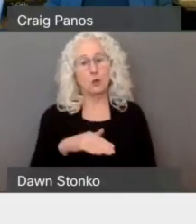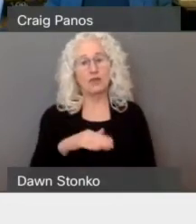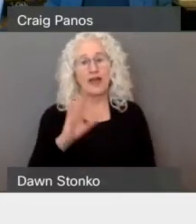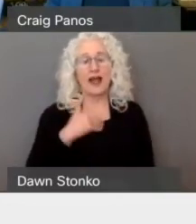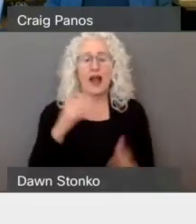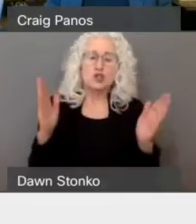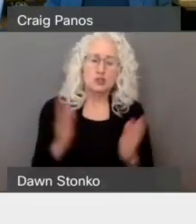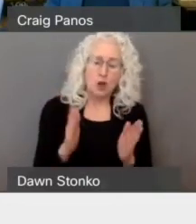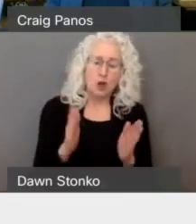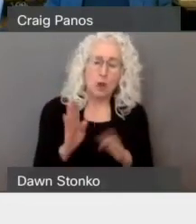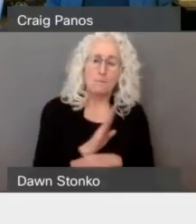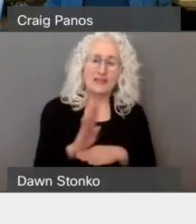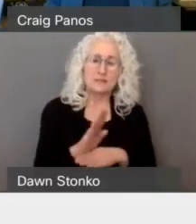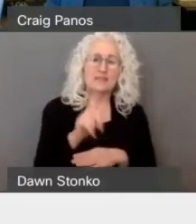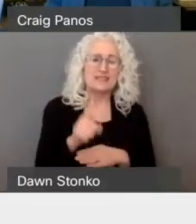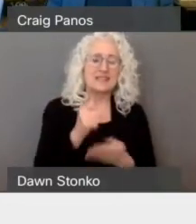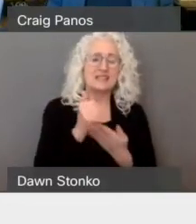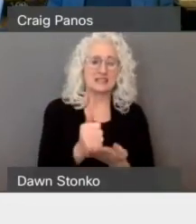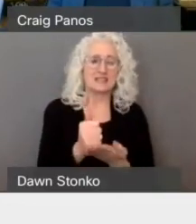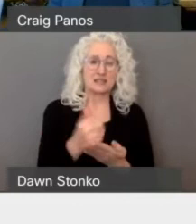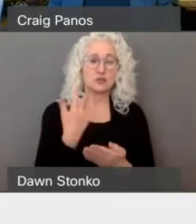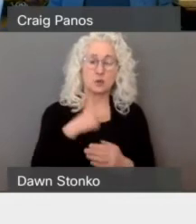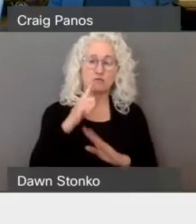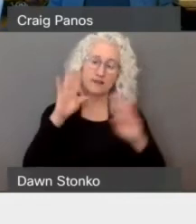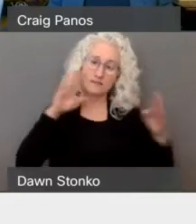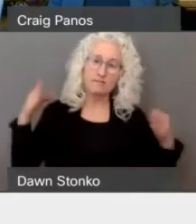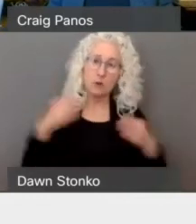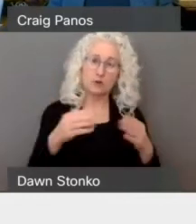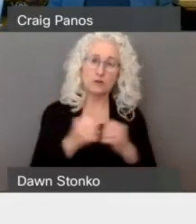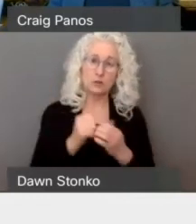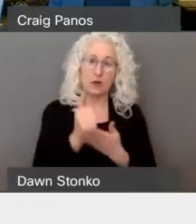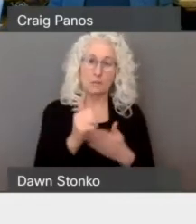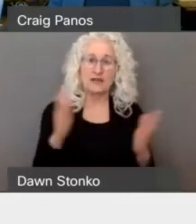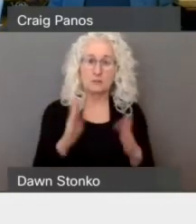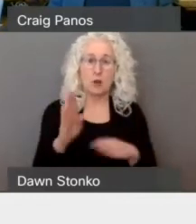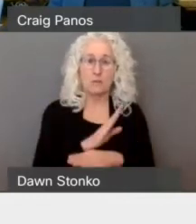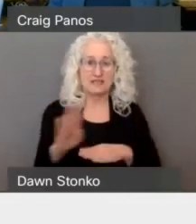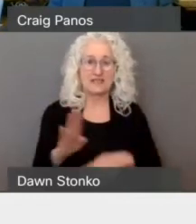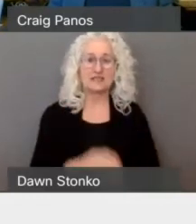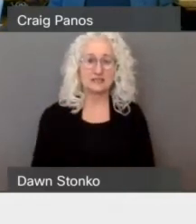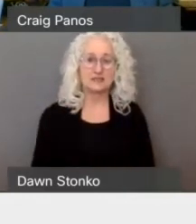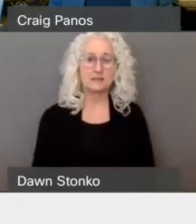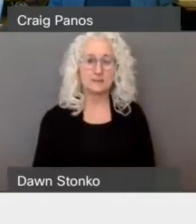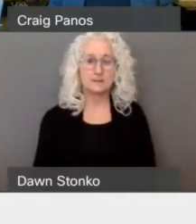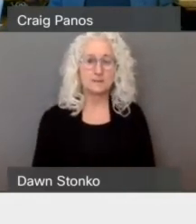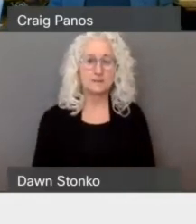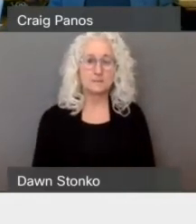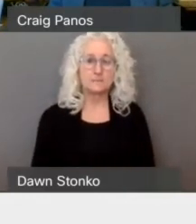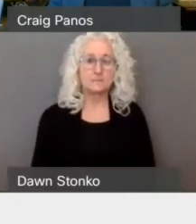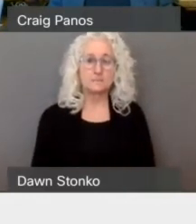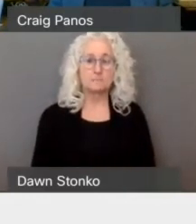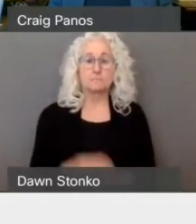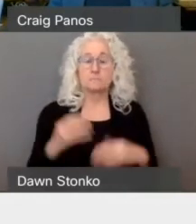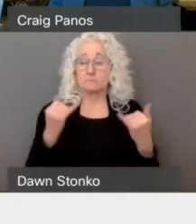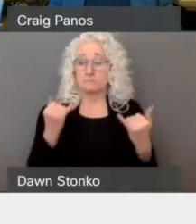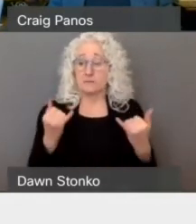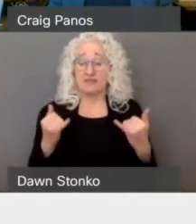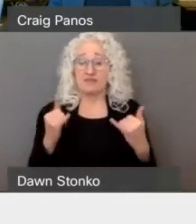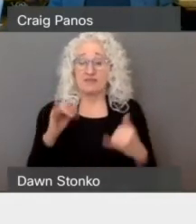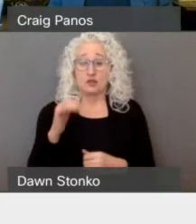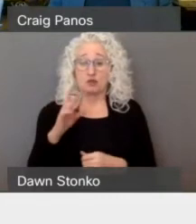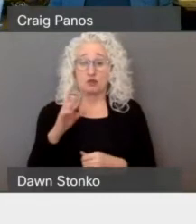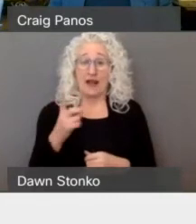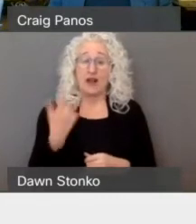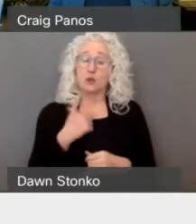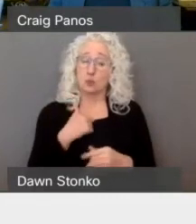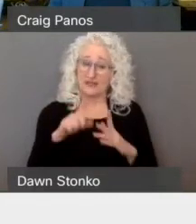small businesses need our assistance, and we're really focused on helping small businesses. In this current round, we again got out the gate